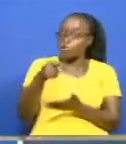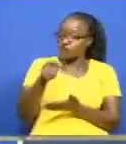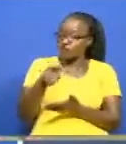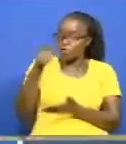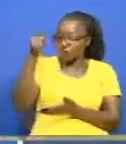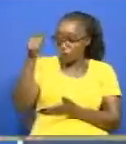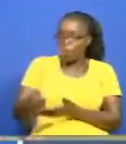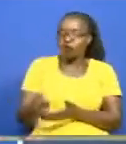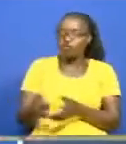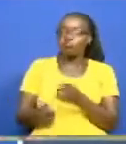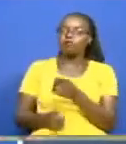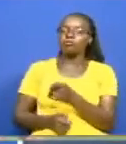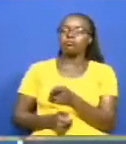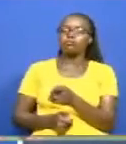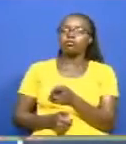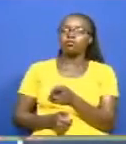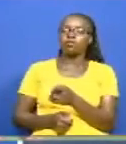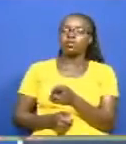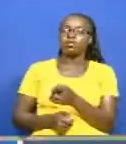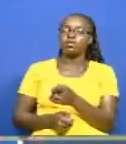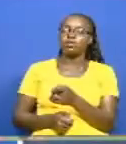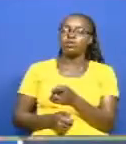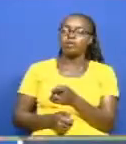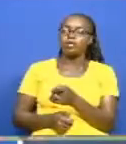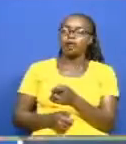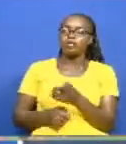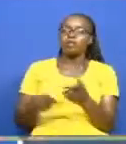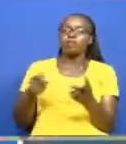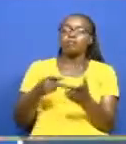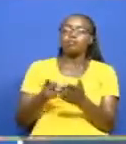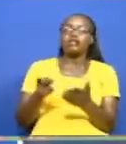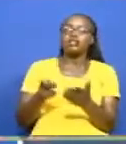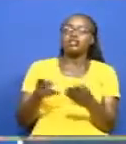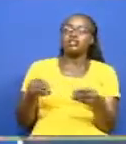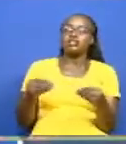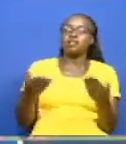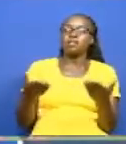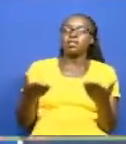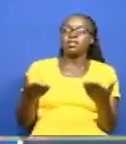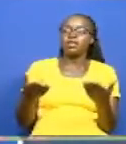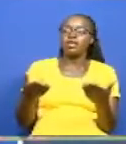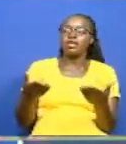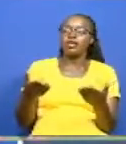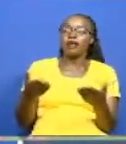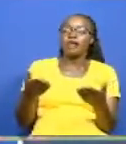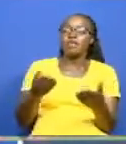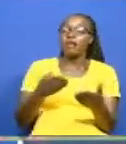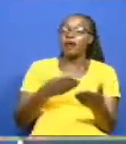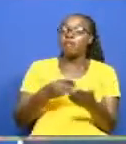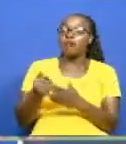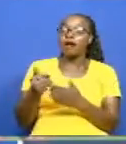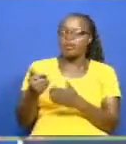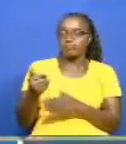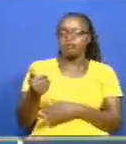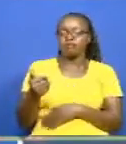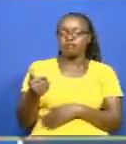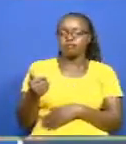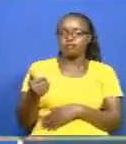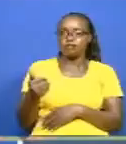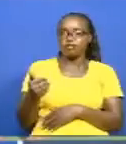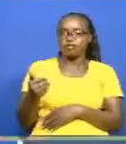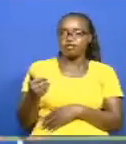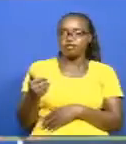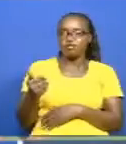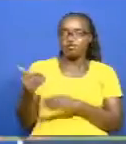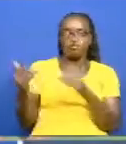take it to the auction and then you make that price given by a direct buyer as the benchmark, as